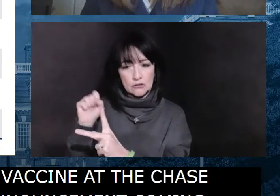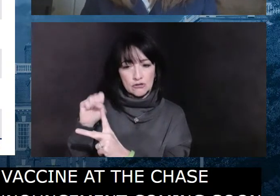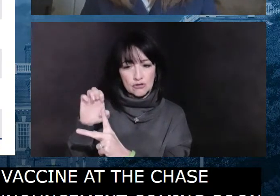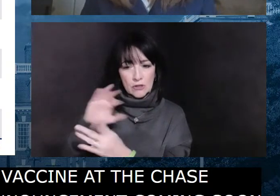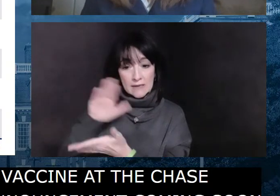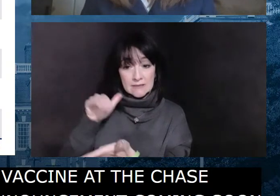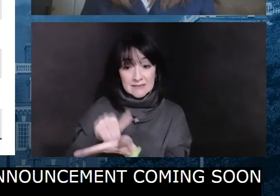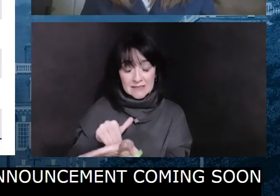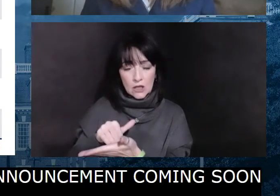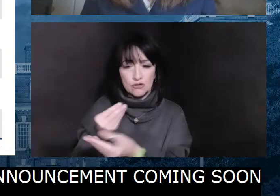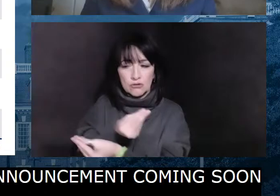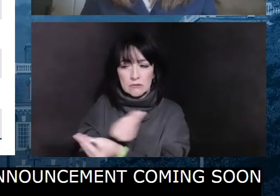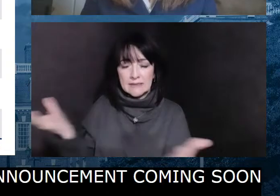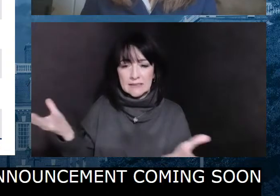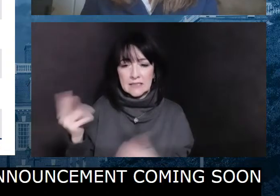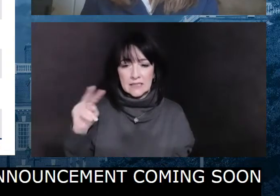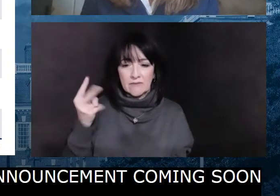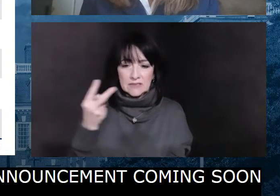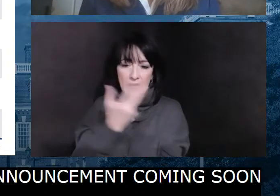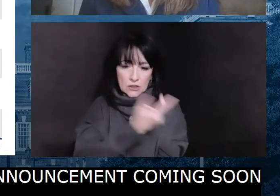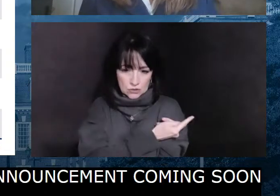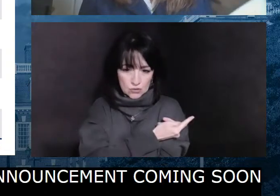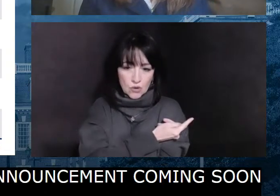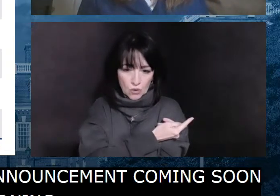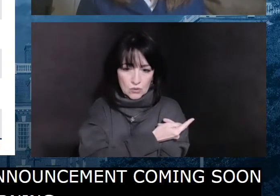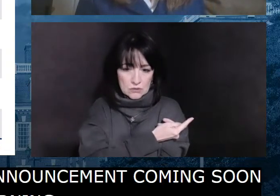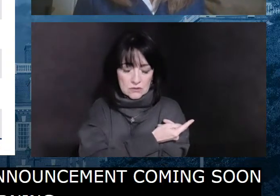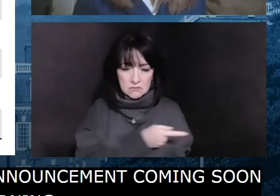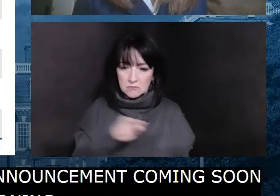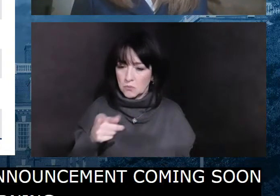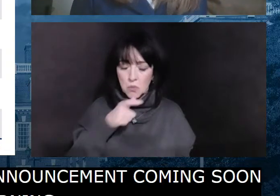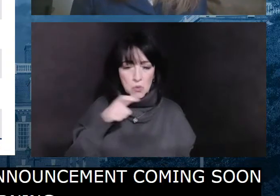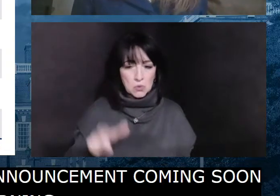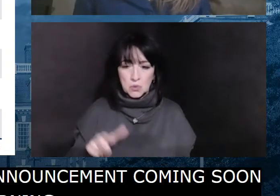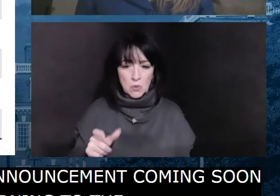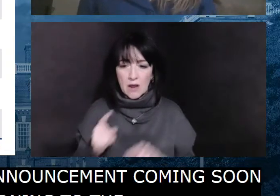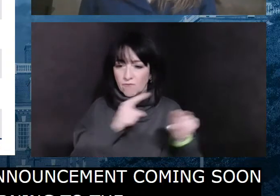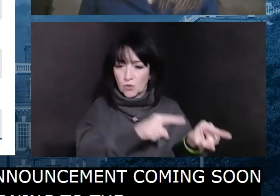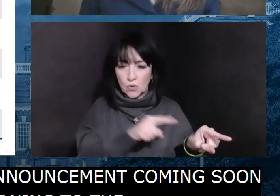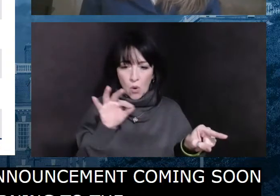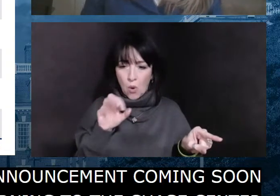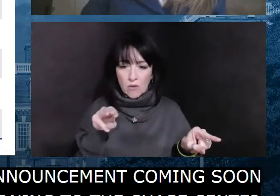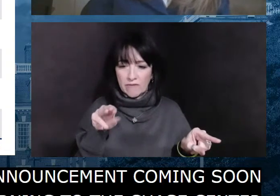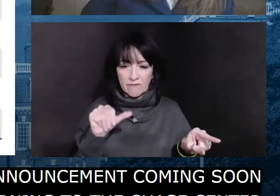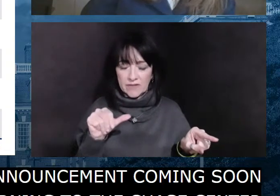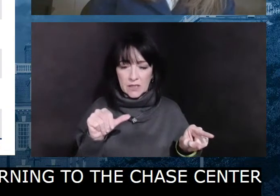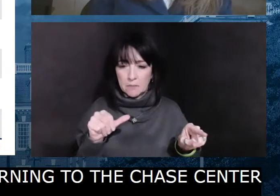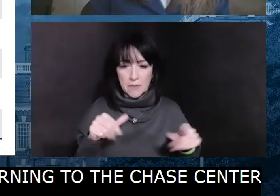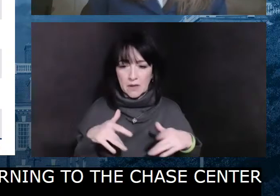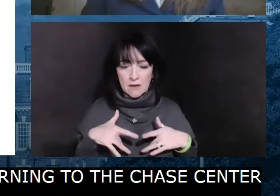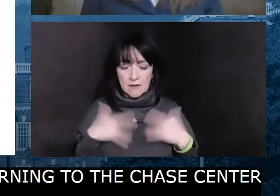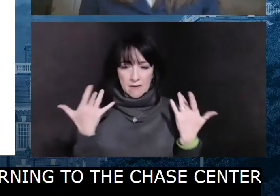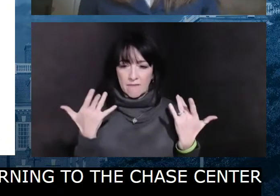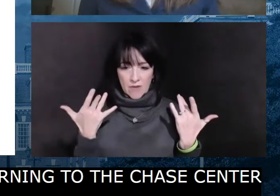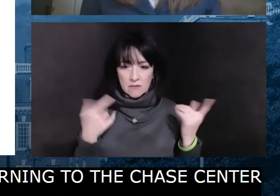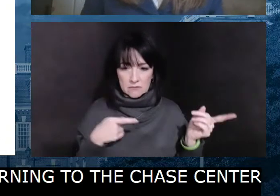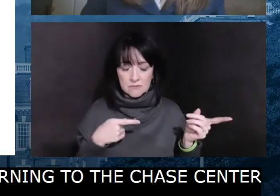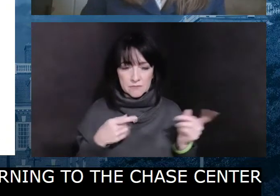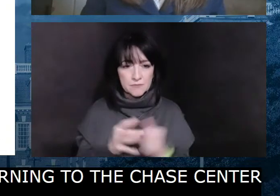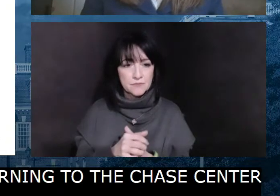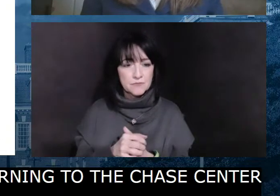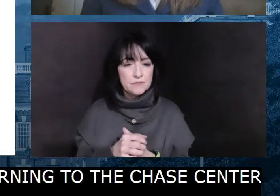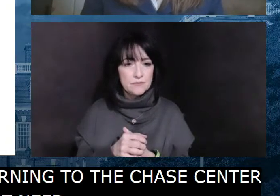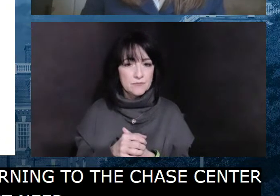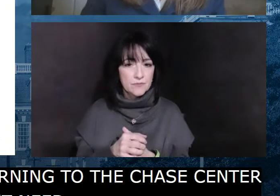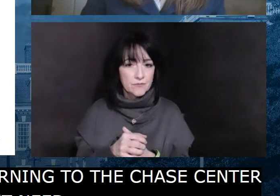need to sign up for the FEMA events. I wanted to take another moment to